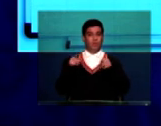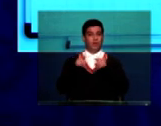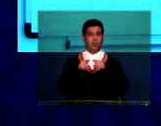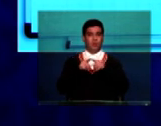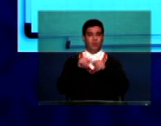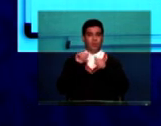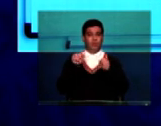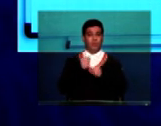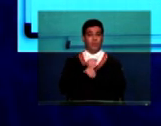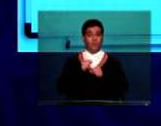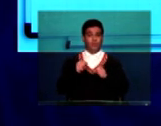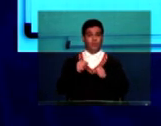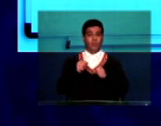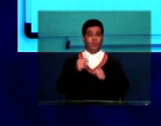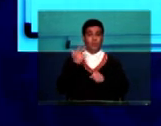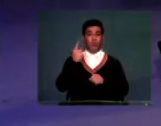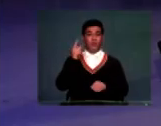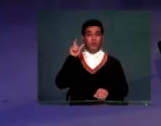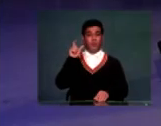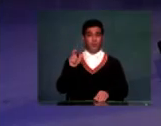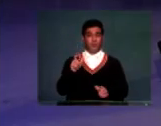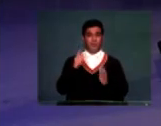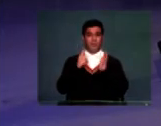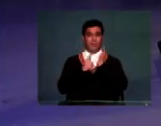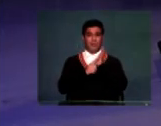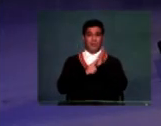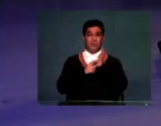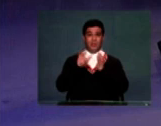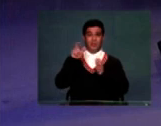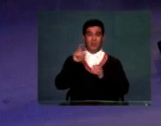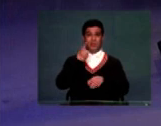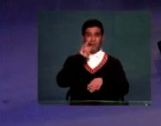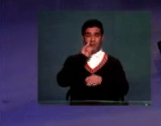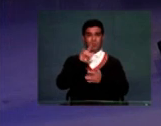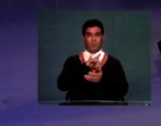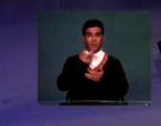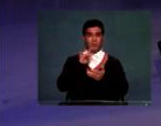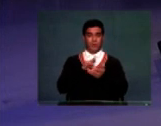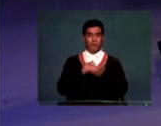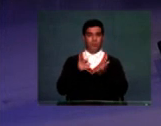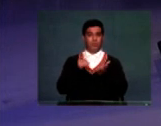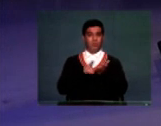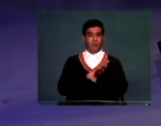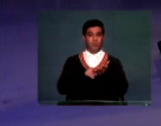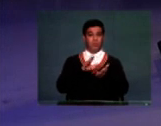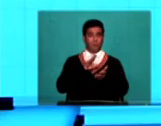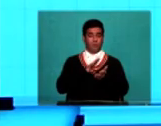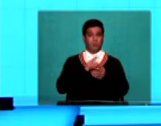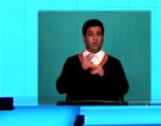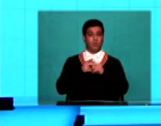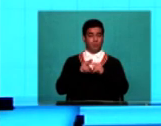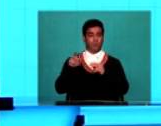bo'lmaydi. 31 nafar fuqarodan 7 nafari Samarqand shahrida ro'yxatdan o'tganligi